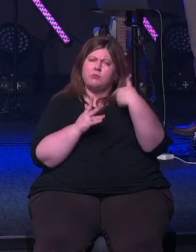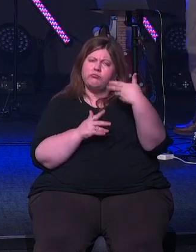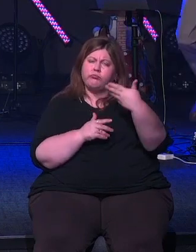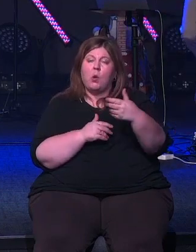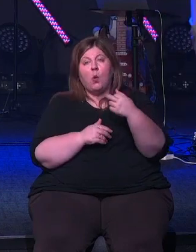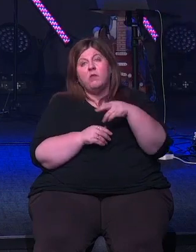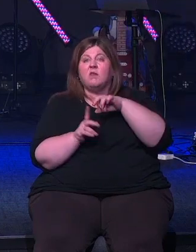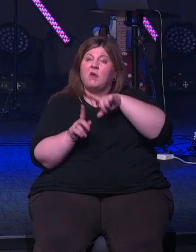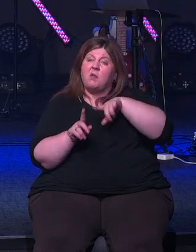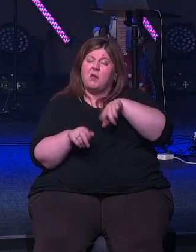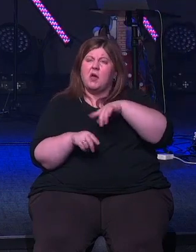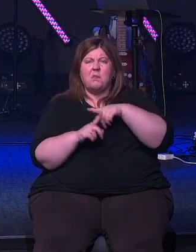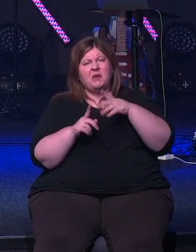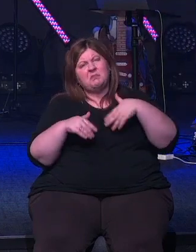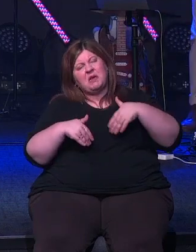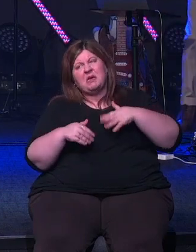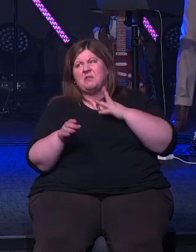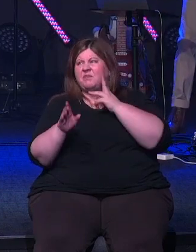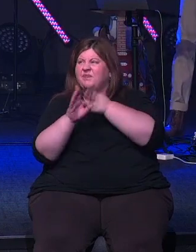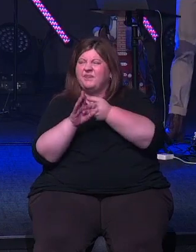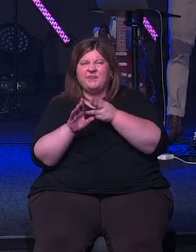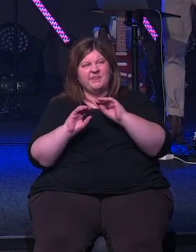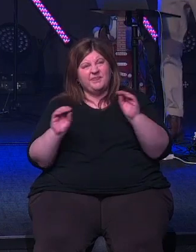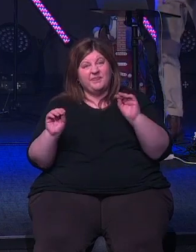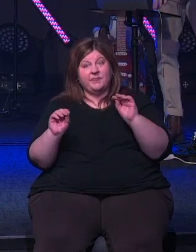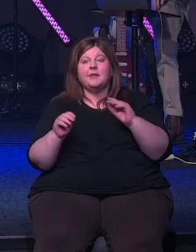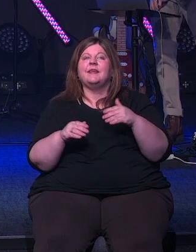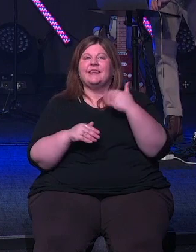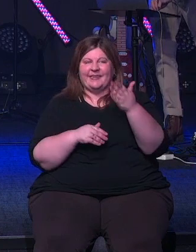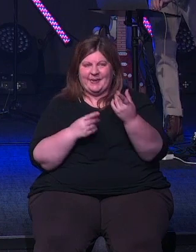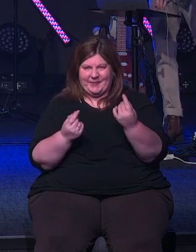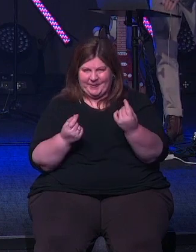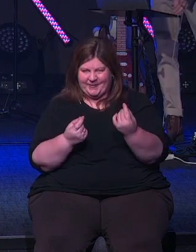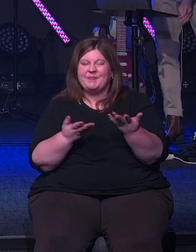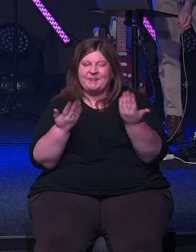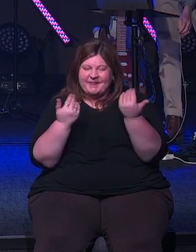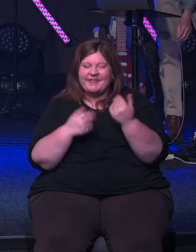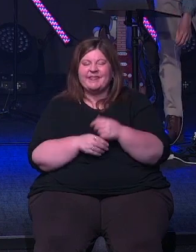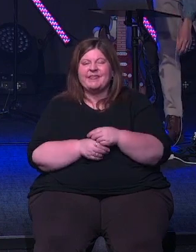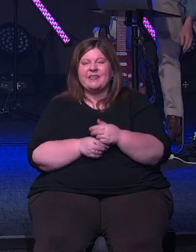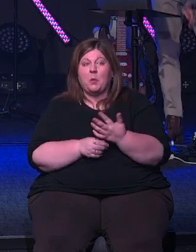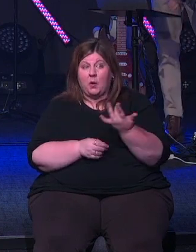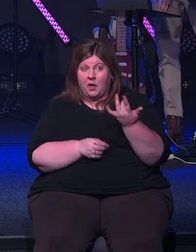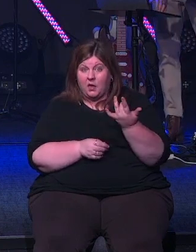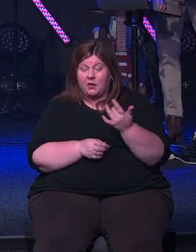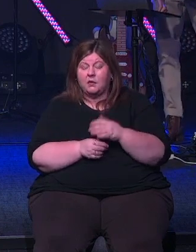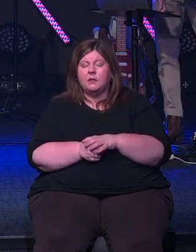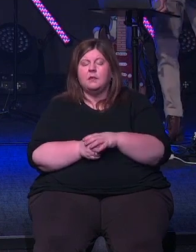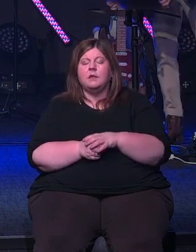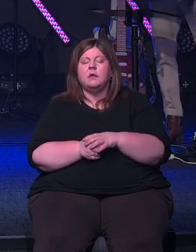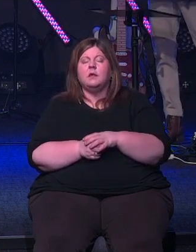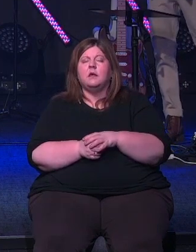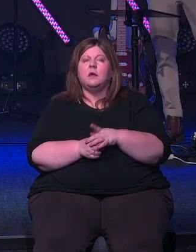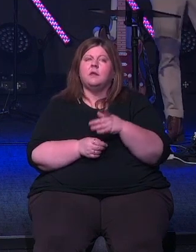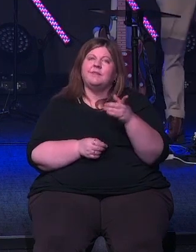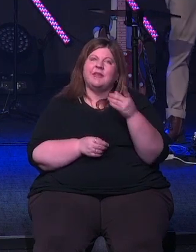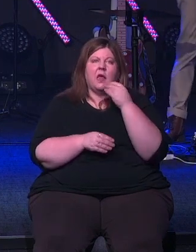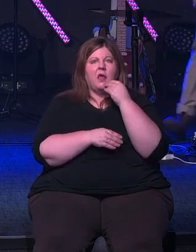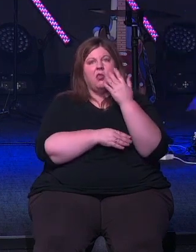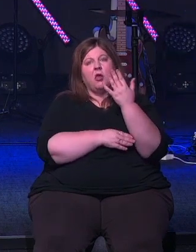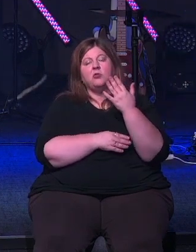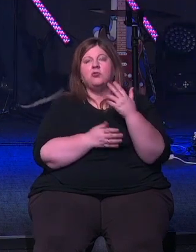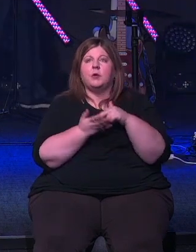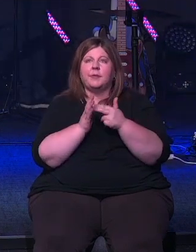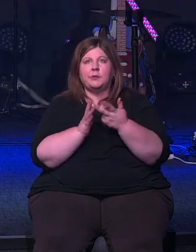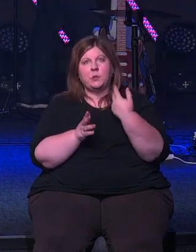while but haven't really gotten plugged in yet, this is the next step for you to go to. The reason for that being, this is not just a place for you to hear about